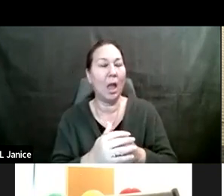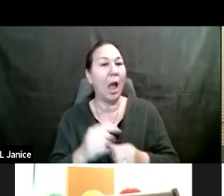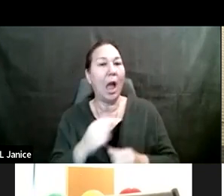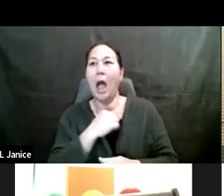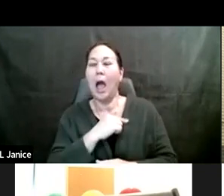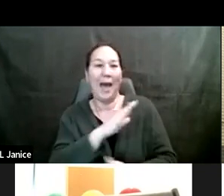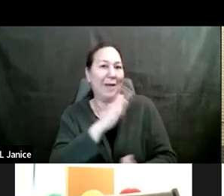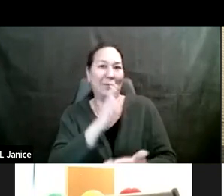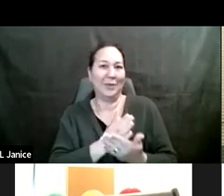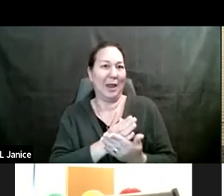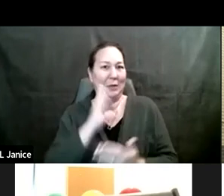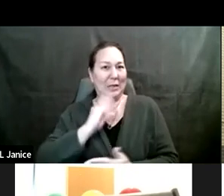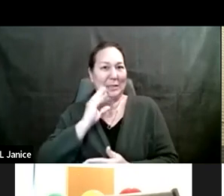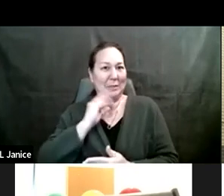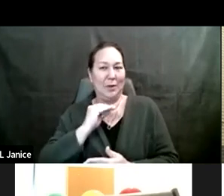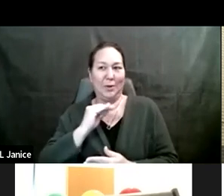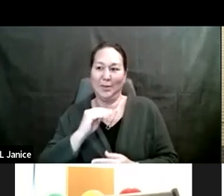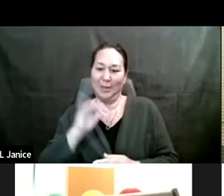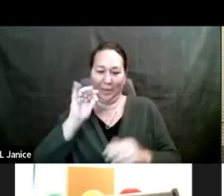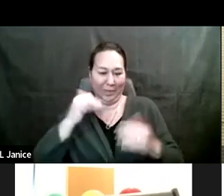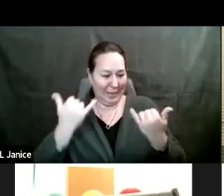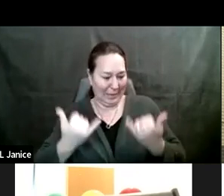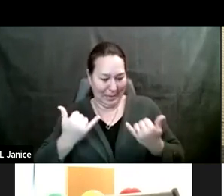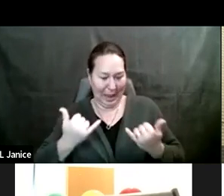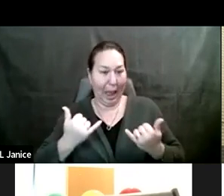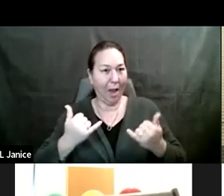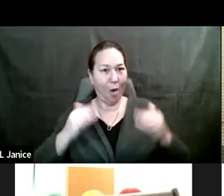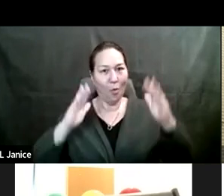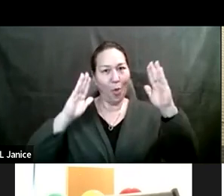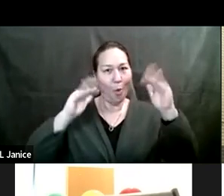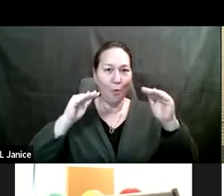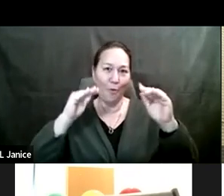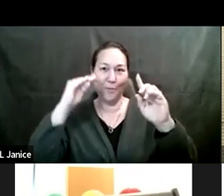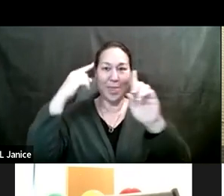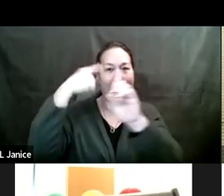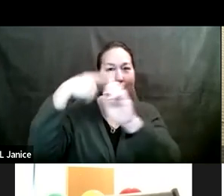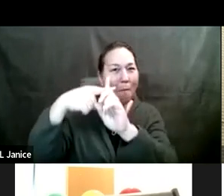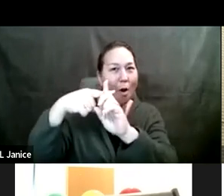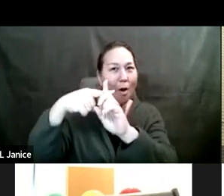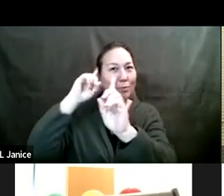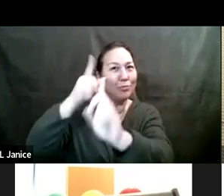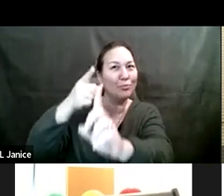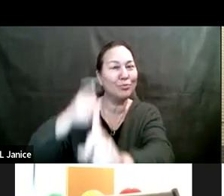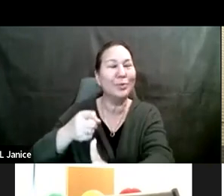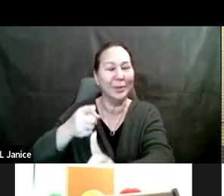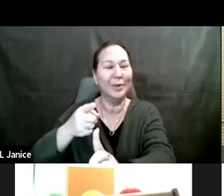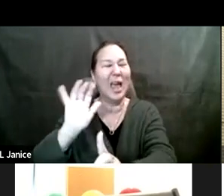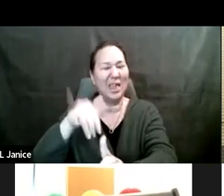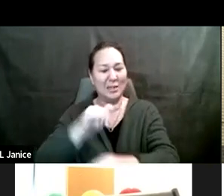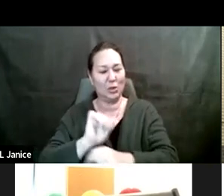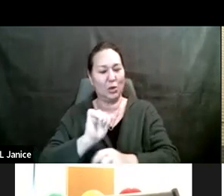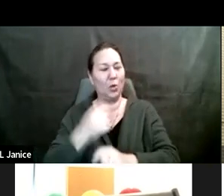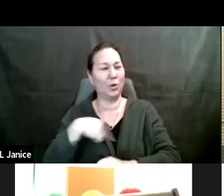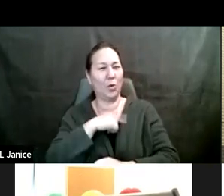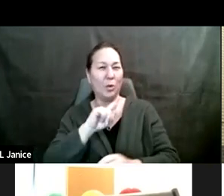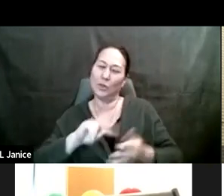we're headed um you know we know that there's that there's a there's a lot of work ahead of us but this is the work that is the meaningful work